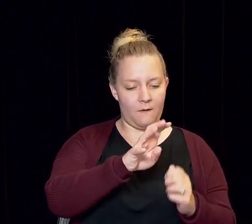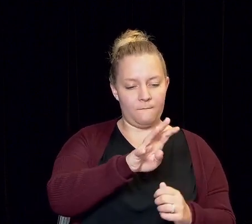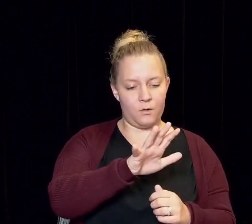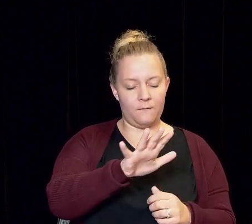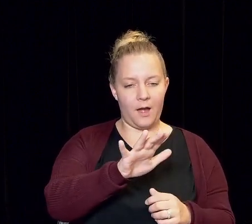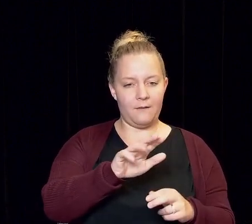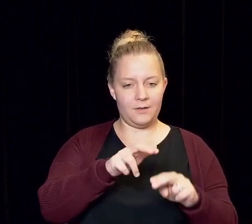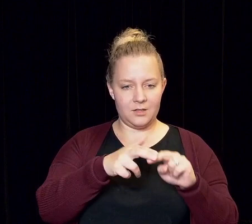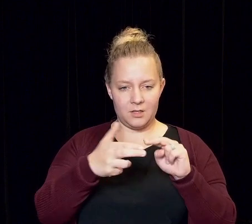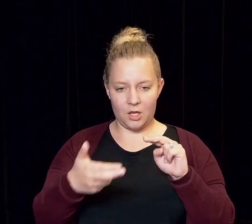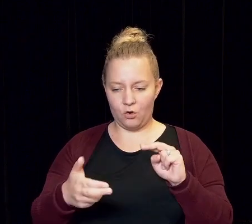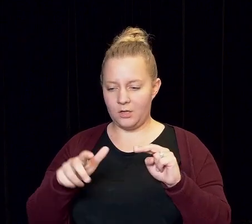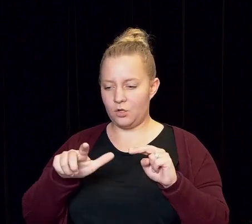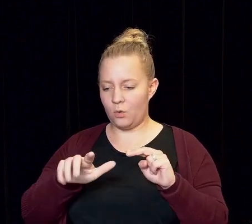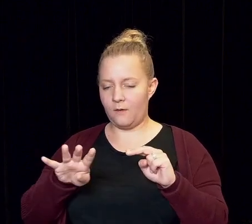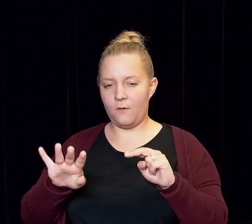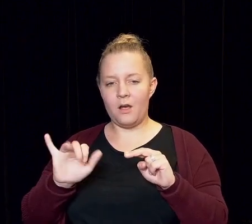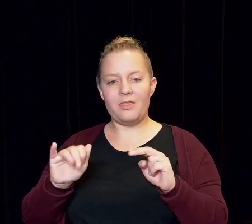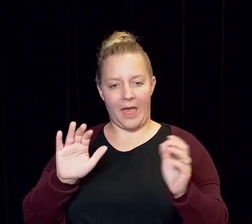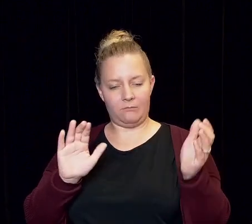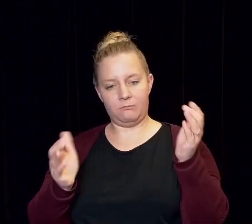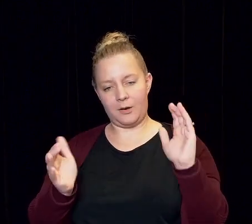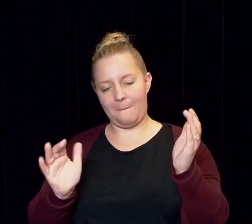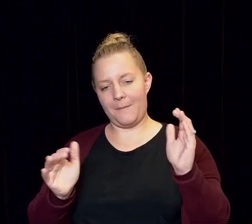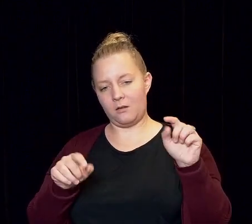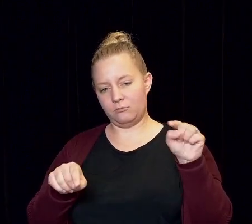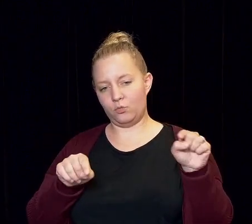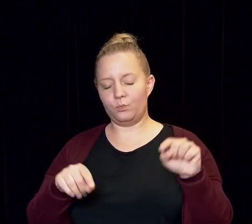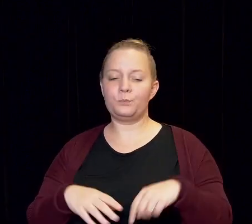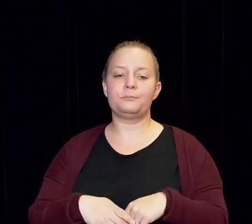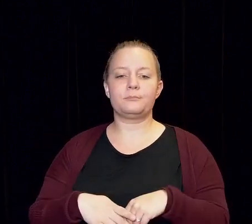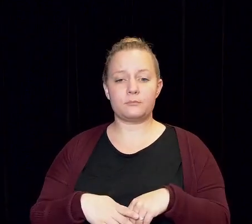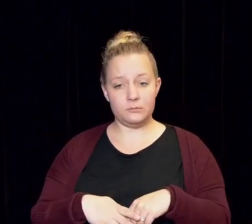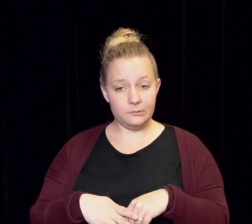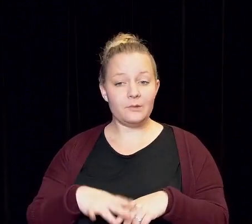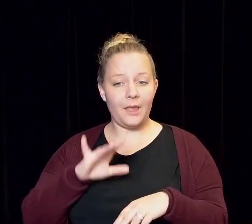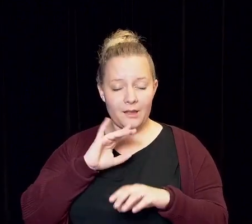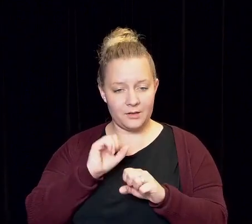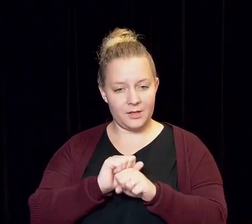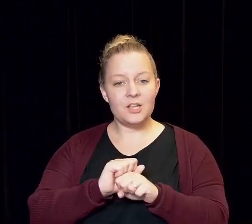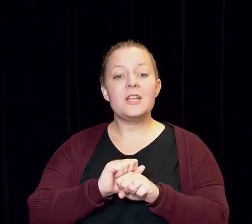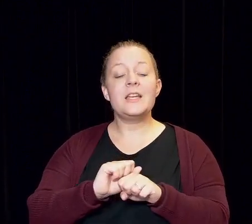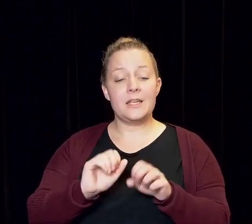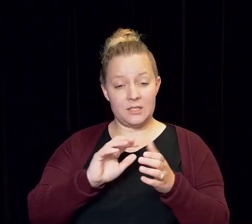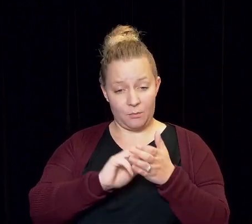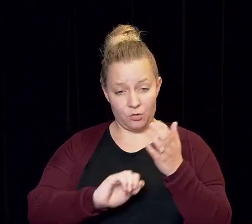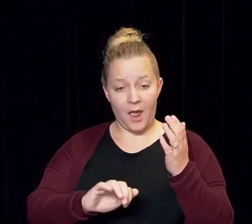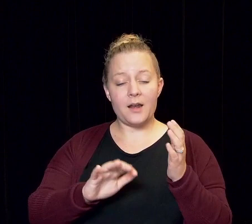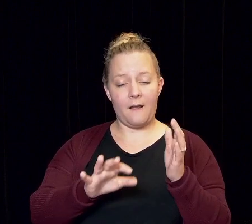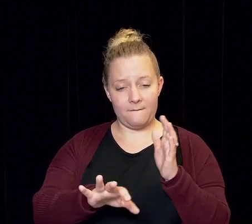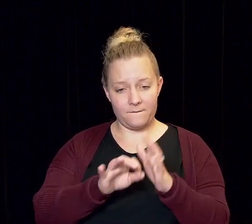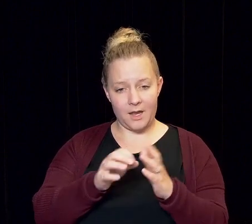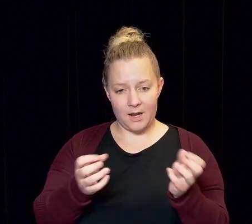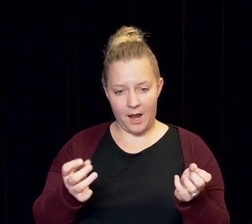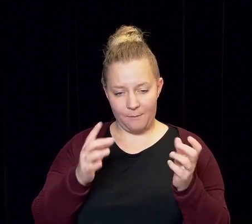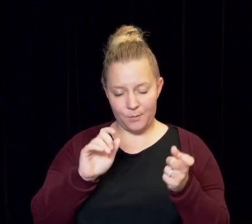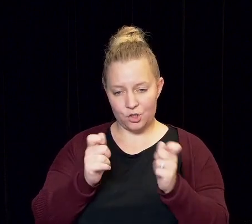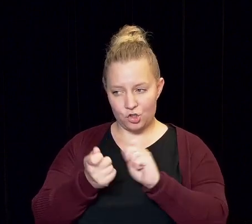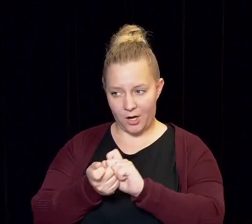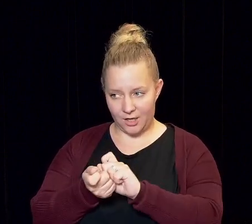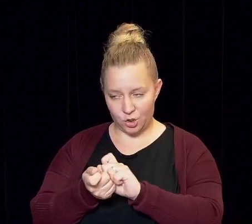down to 24, and those are what we're going to compare. So I'm going to actually do my subtraction here to find the amount of